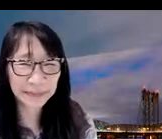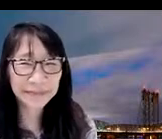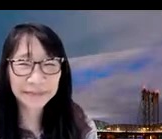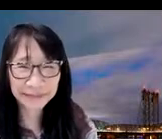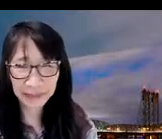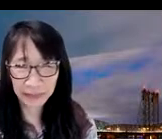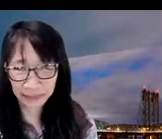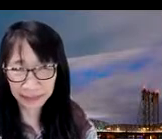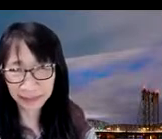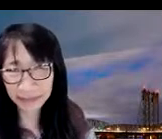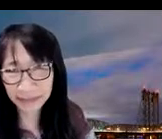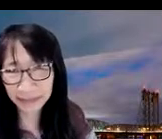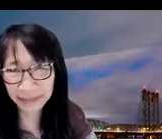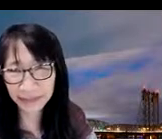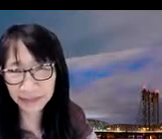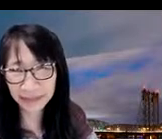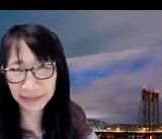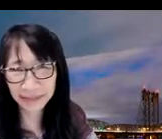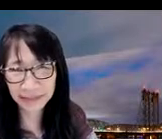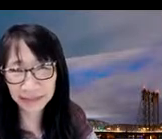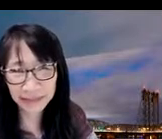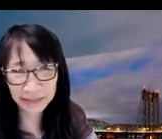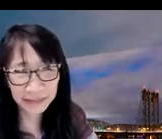bus. And